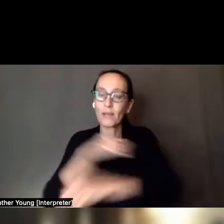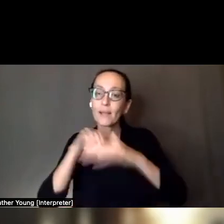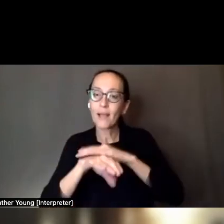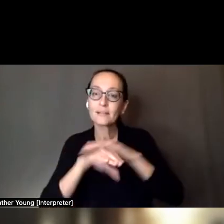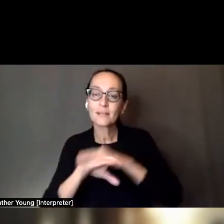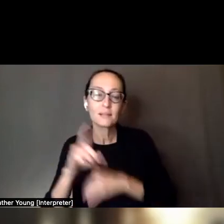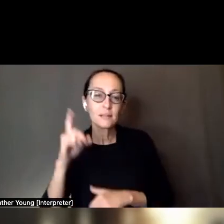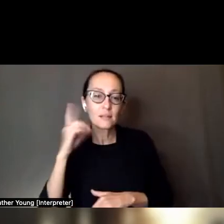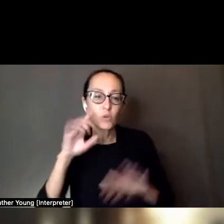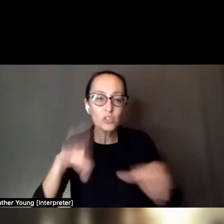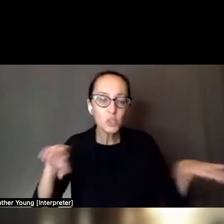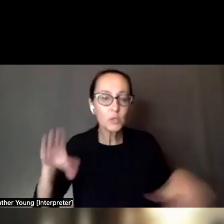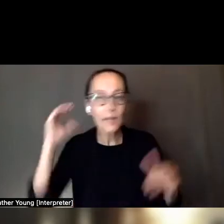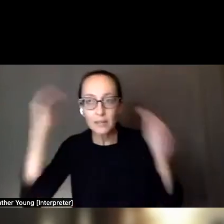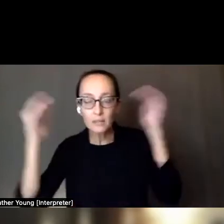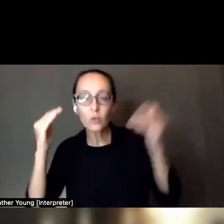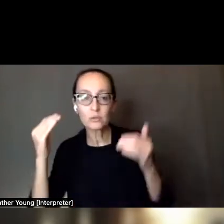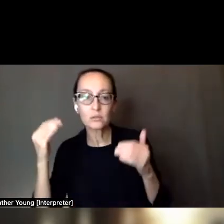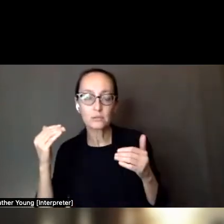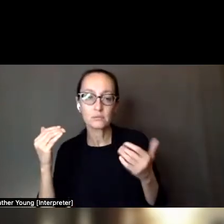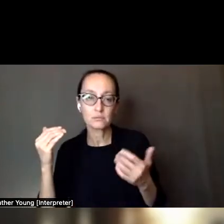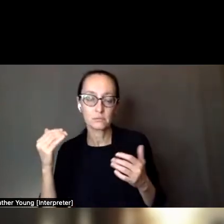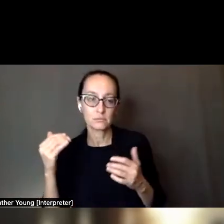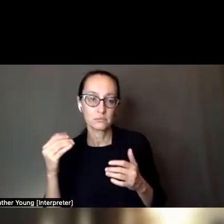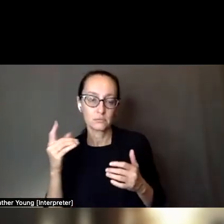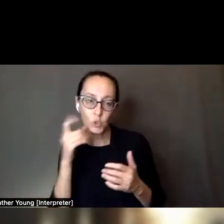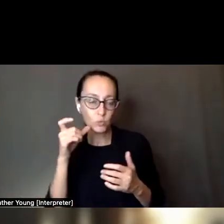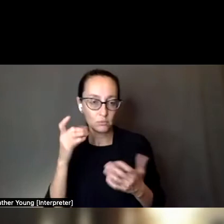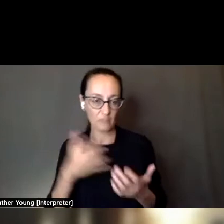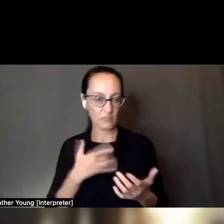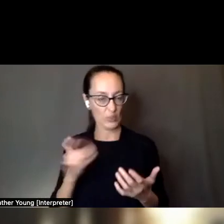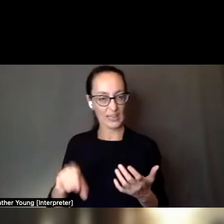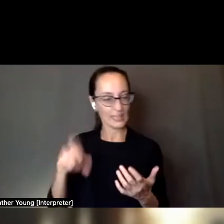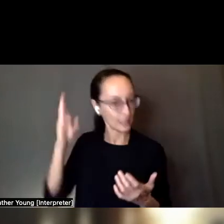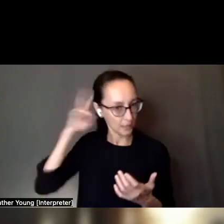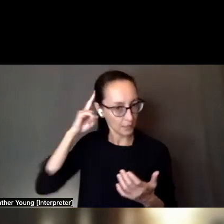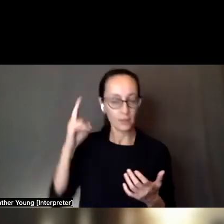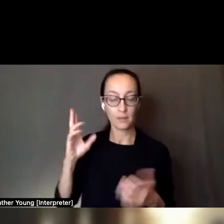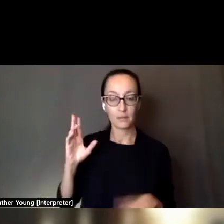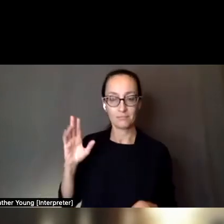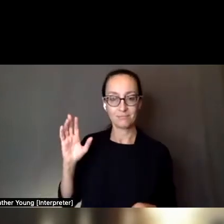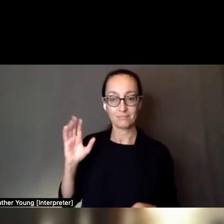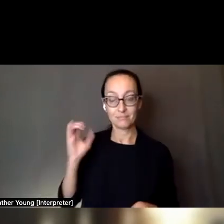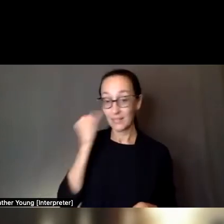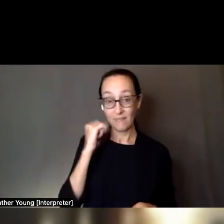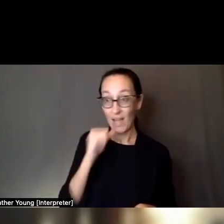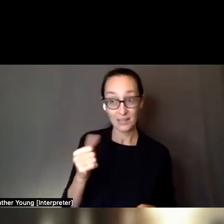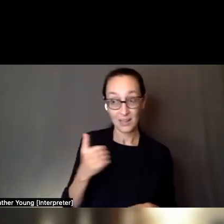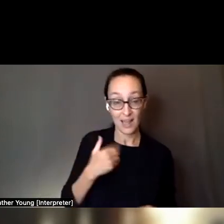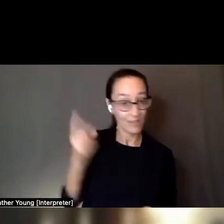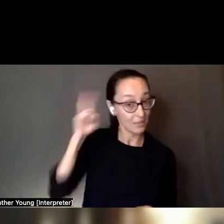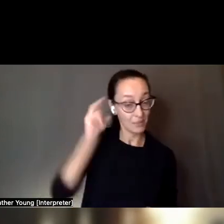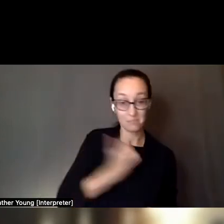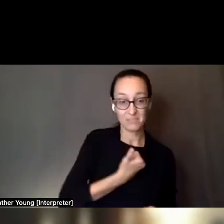for children and adults. And I feel like I never would have had that opportunity had I not received a cochlear